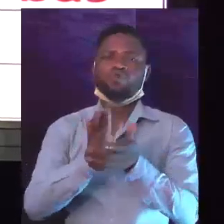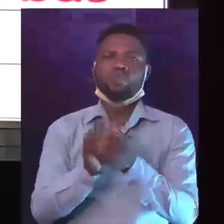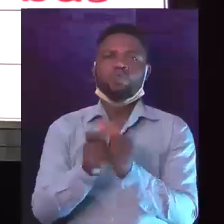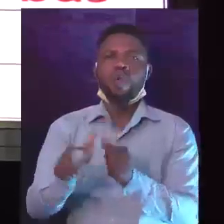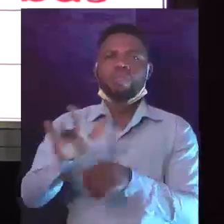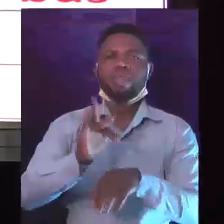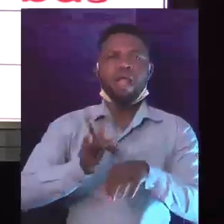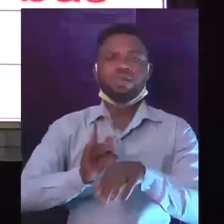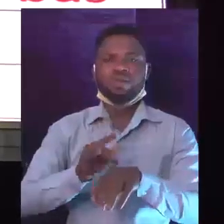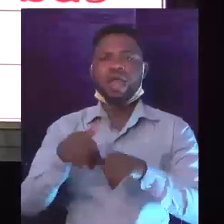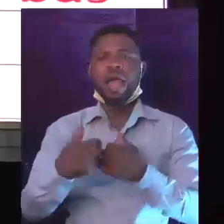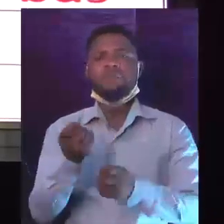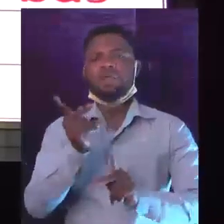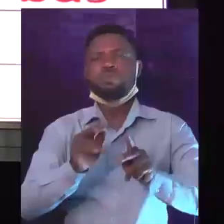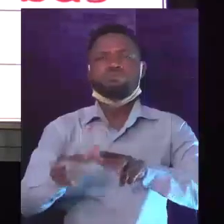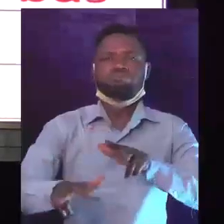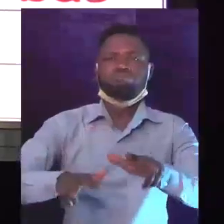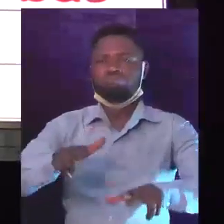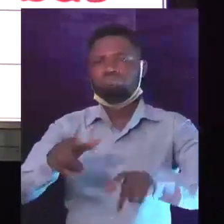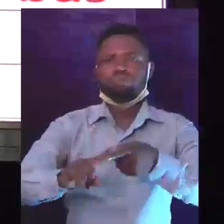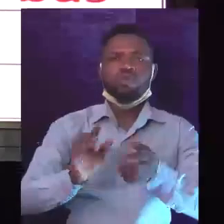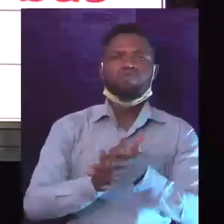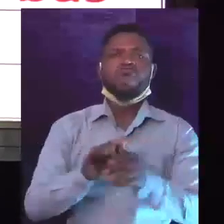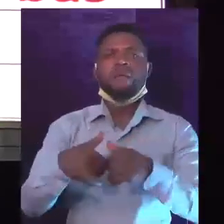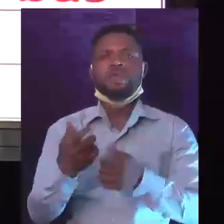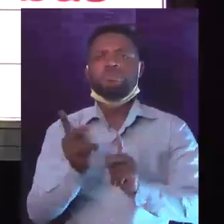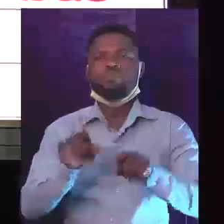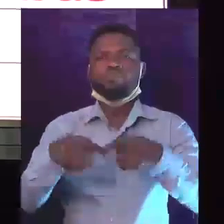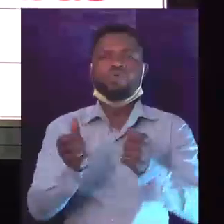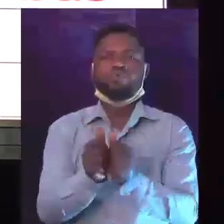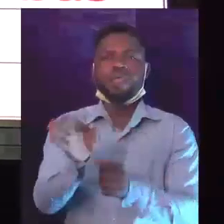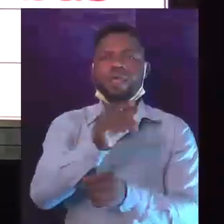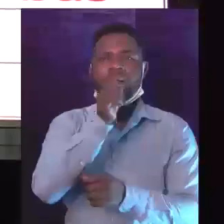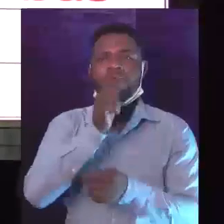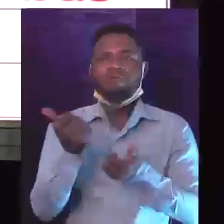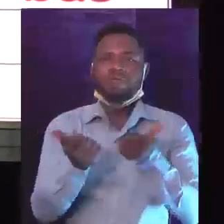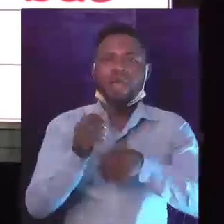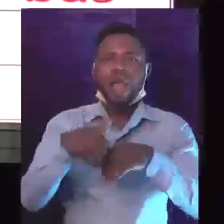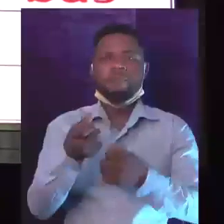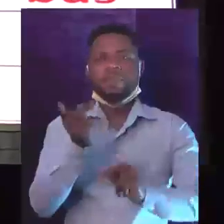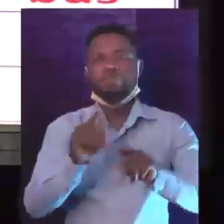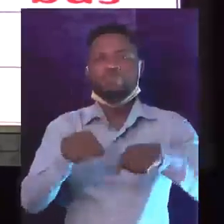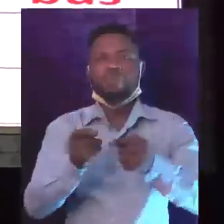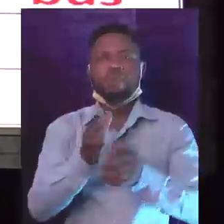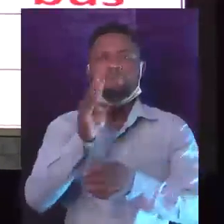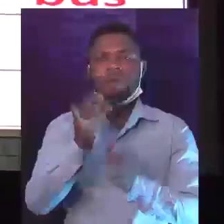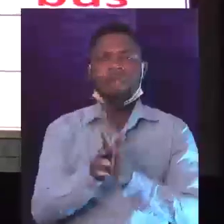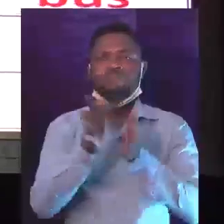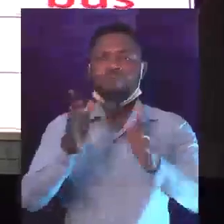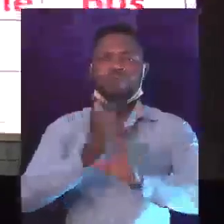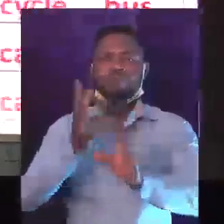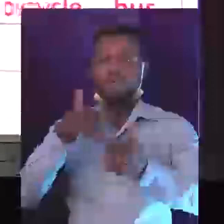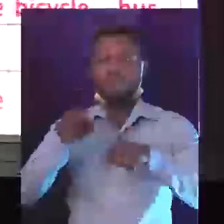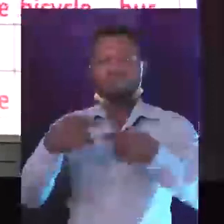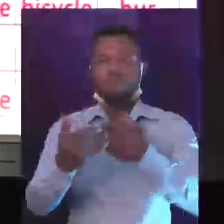their legs? How many people trek to school? How many people go in their private car? How many people go by public bus? Let's go back to that